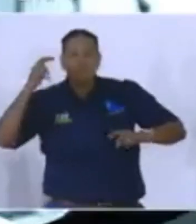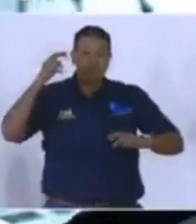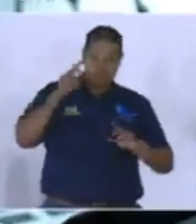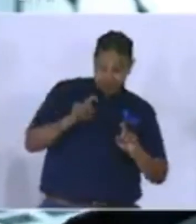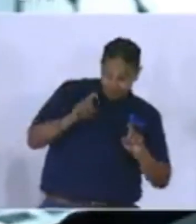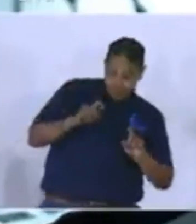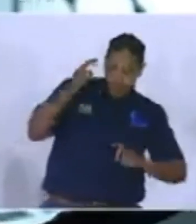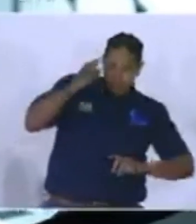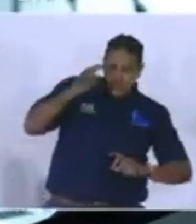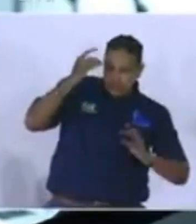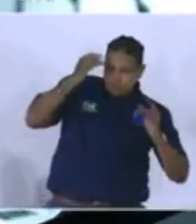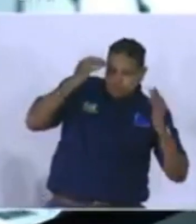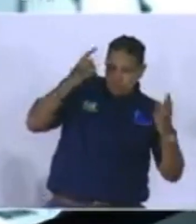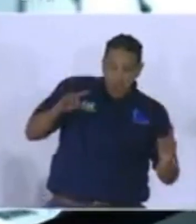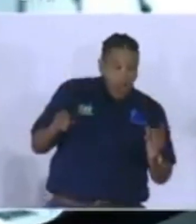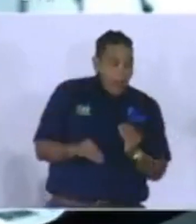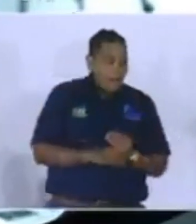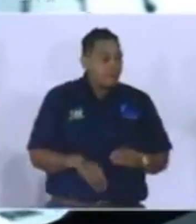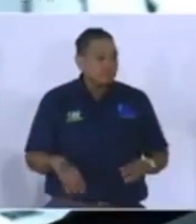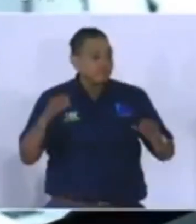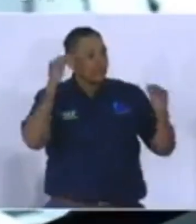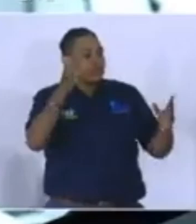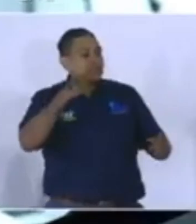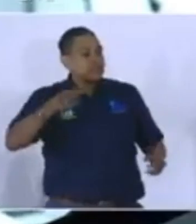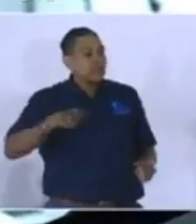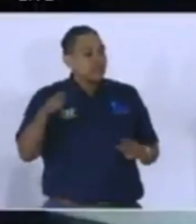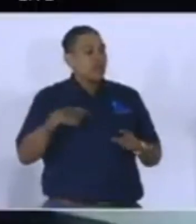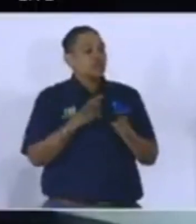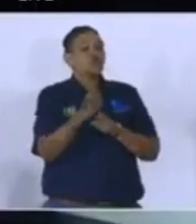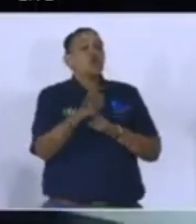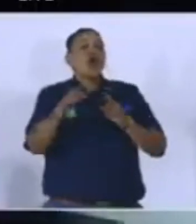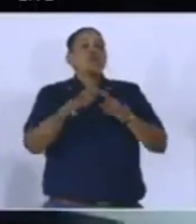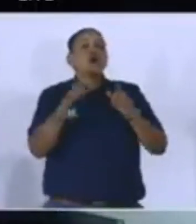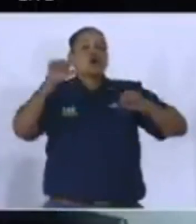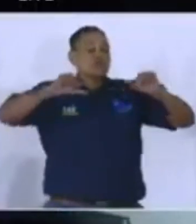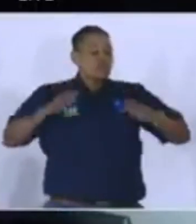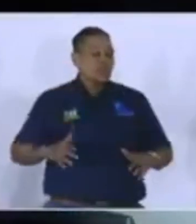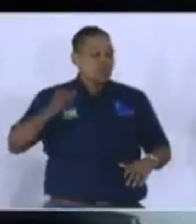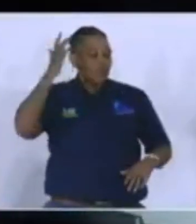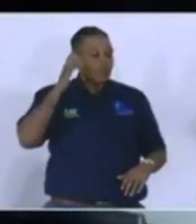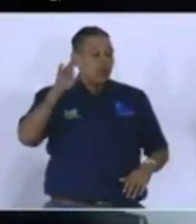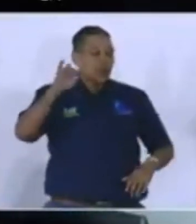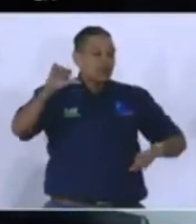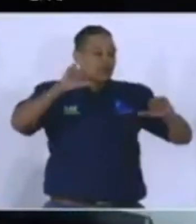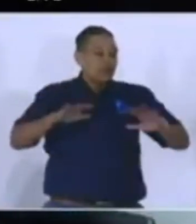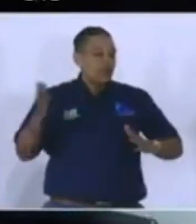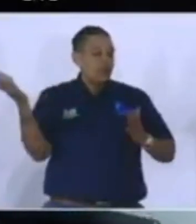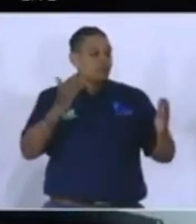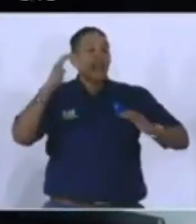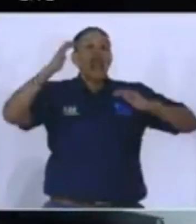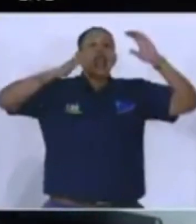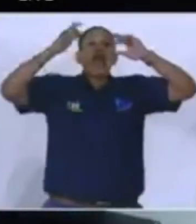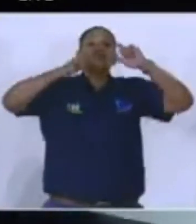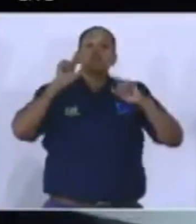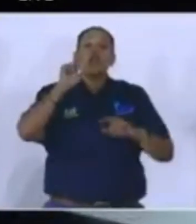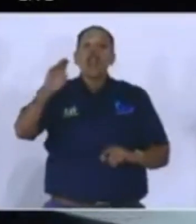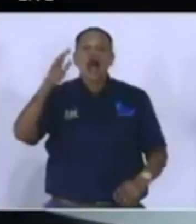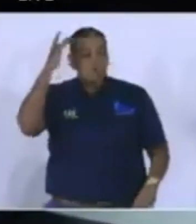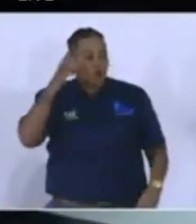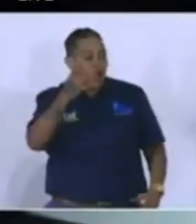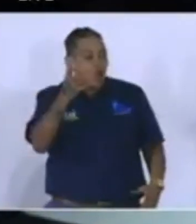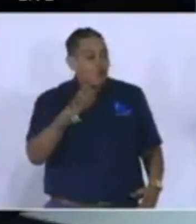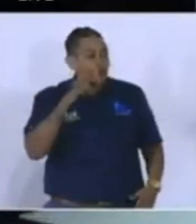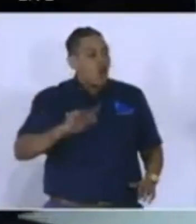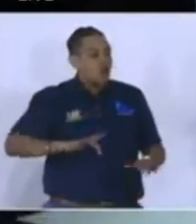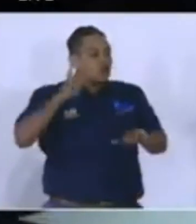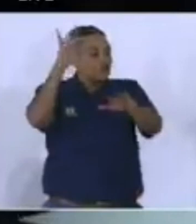and reasoning. Teacher, tell me a joke about scientists. Why did the scientists bring a ladder to the lab? Because they wanted to